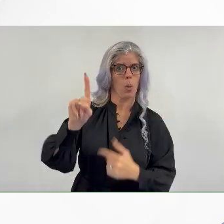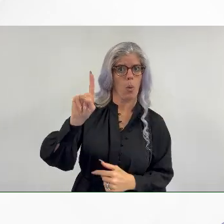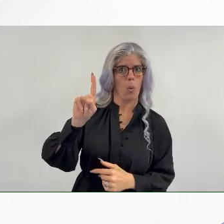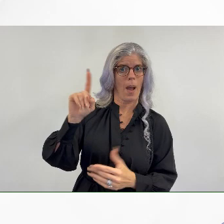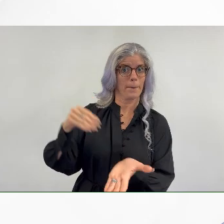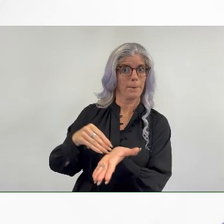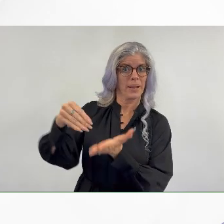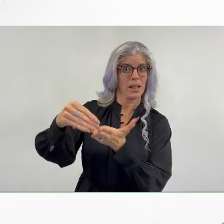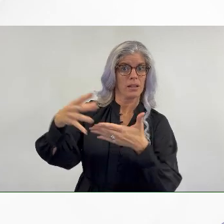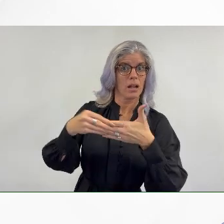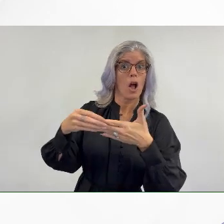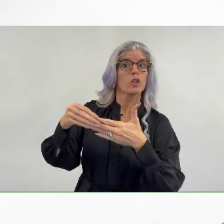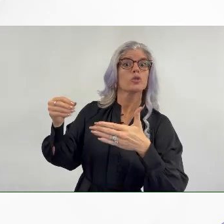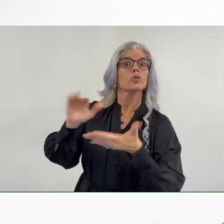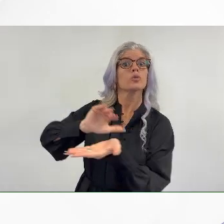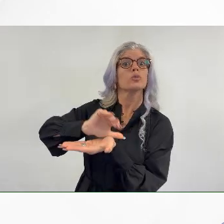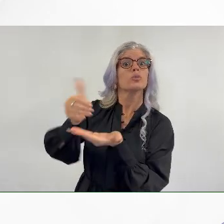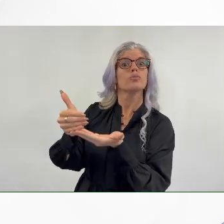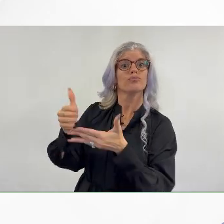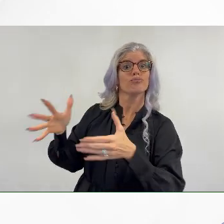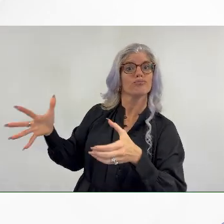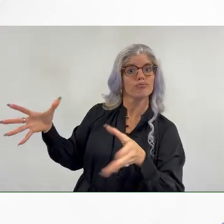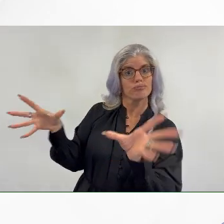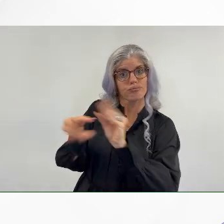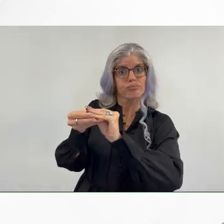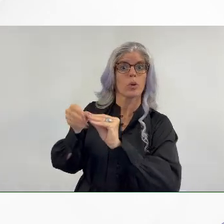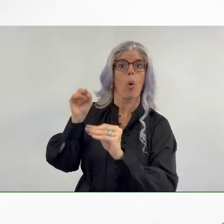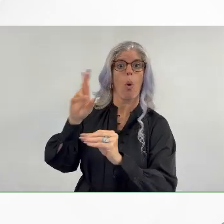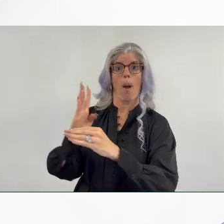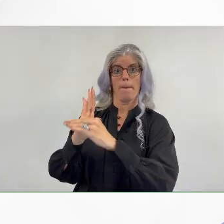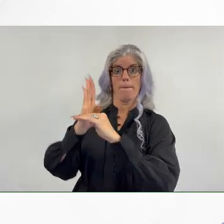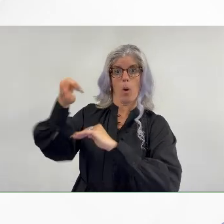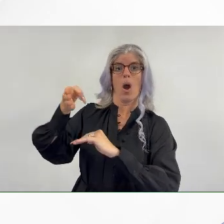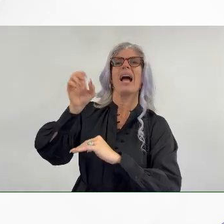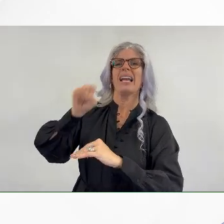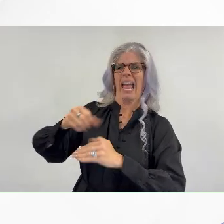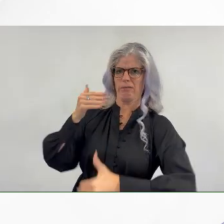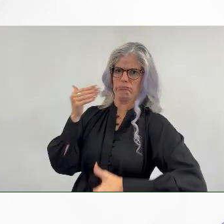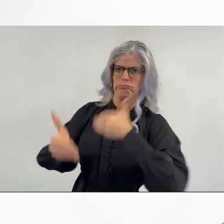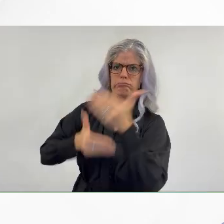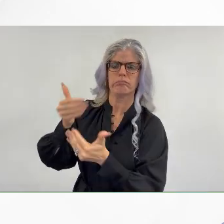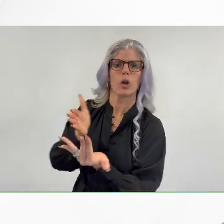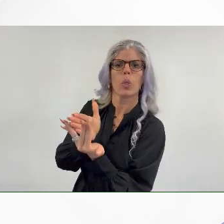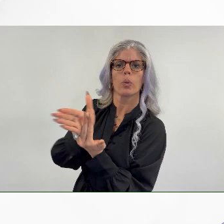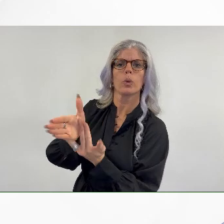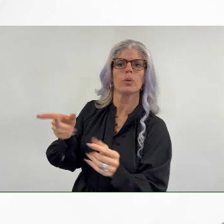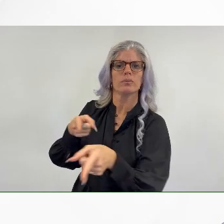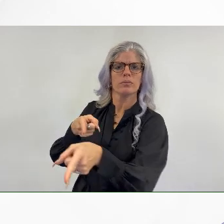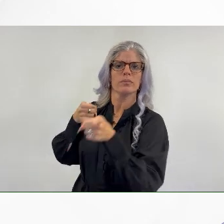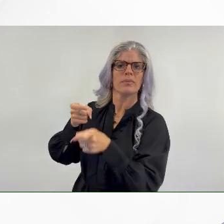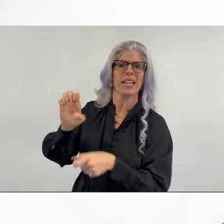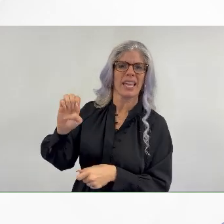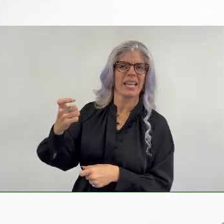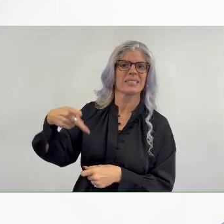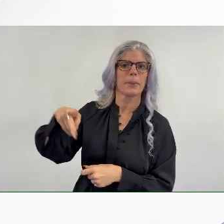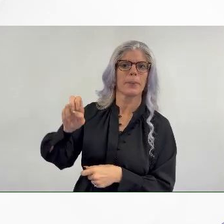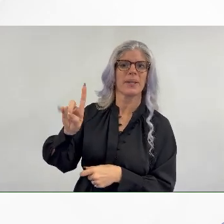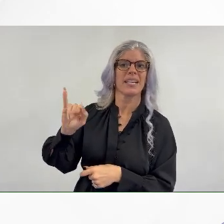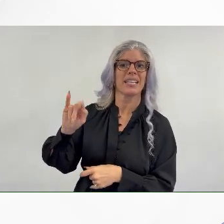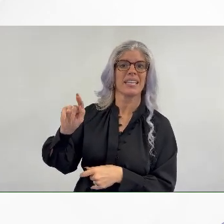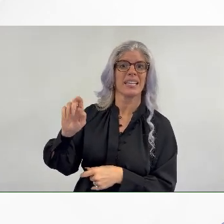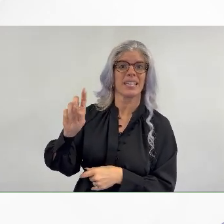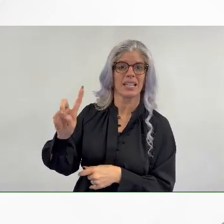applicants will need to provide all required documentation prior to the remaining funds being awarded. If you have questions